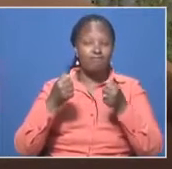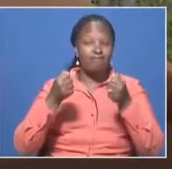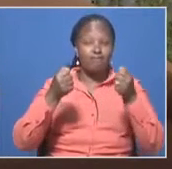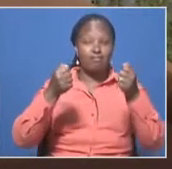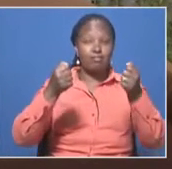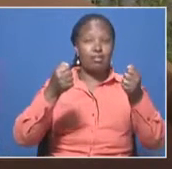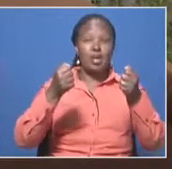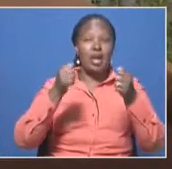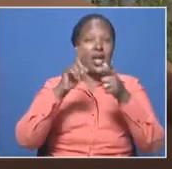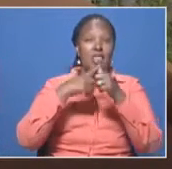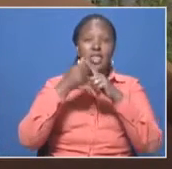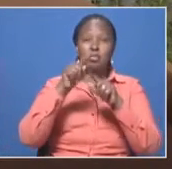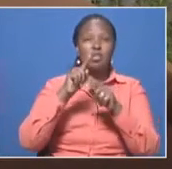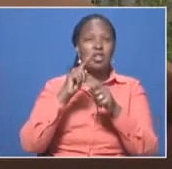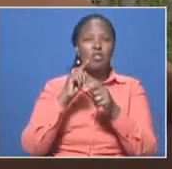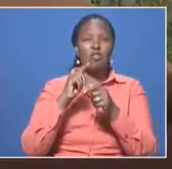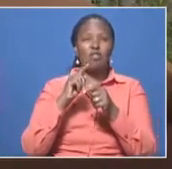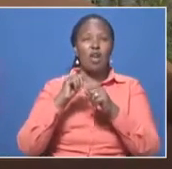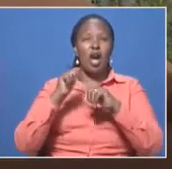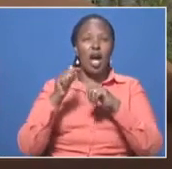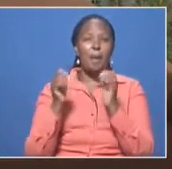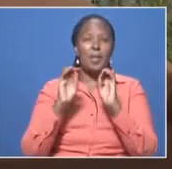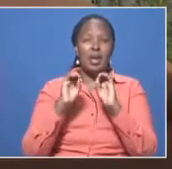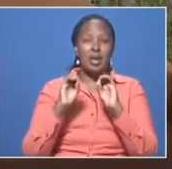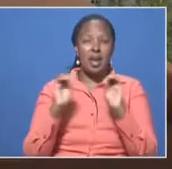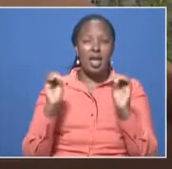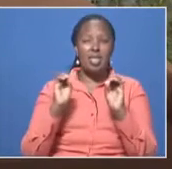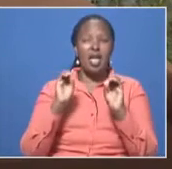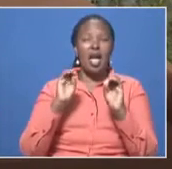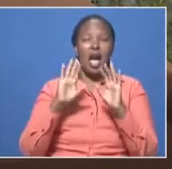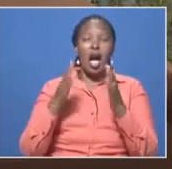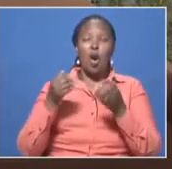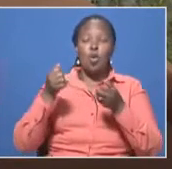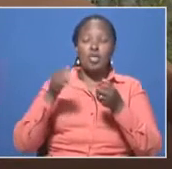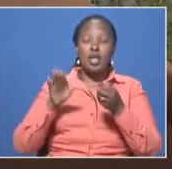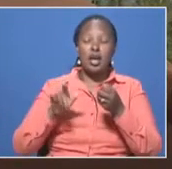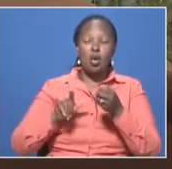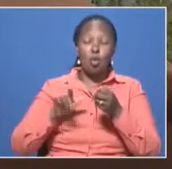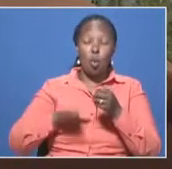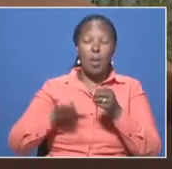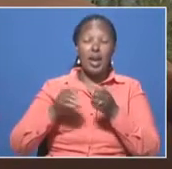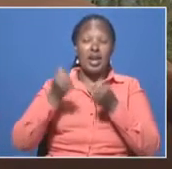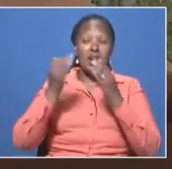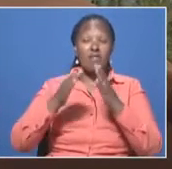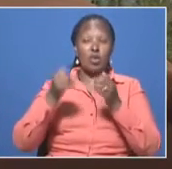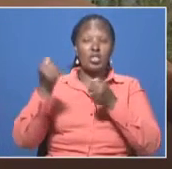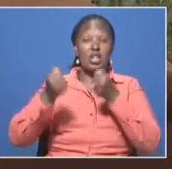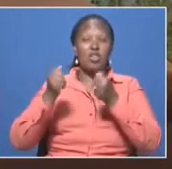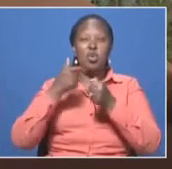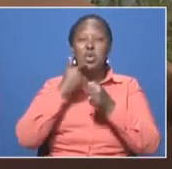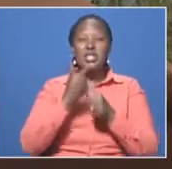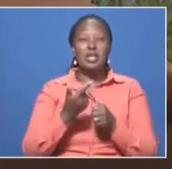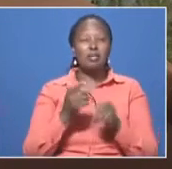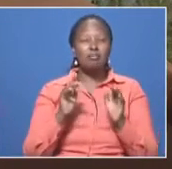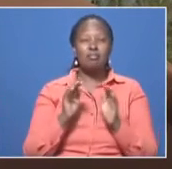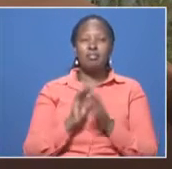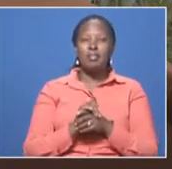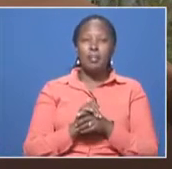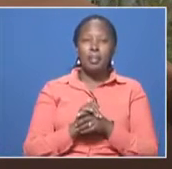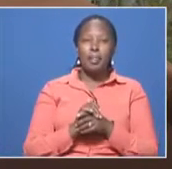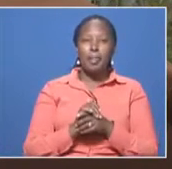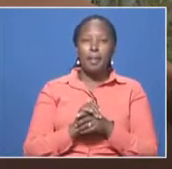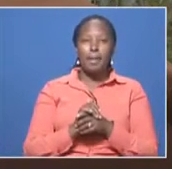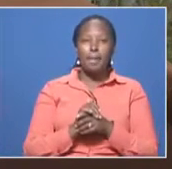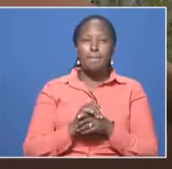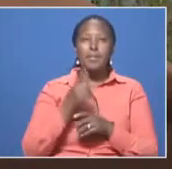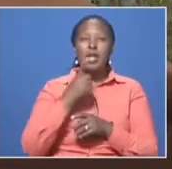you did not were not happy with the way the lady driver was driving, would you say, oh,